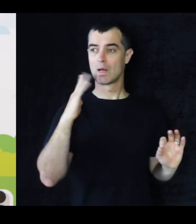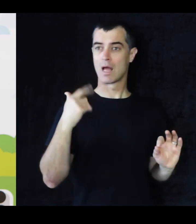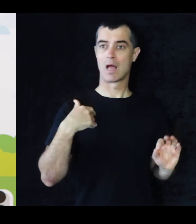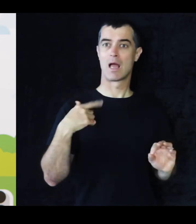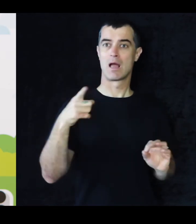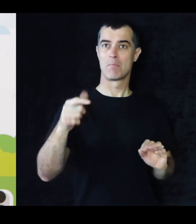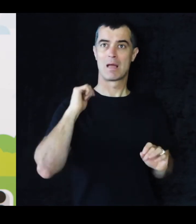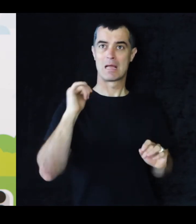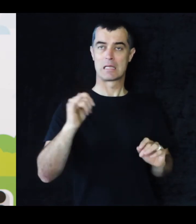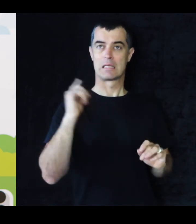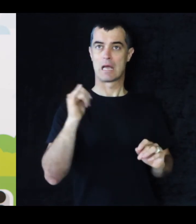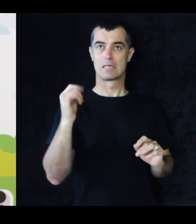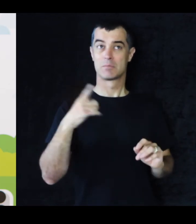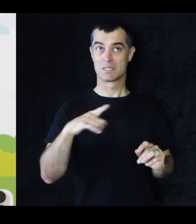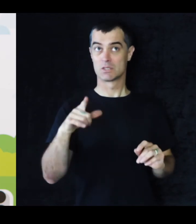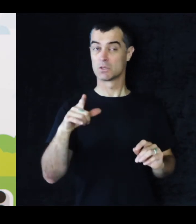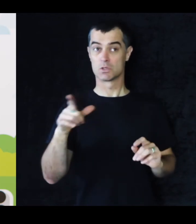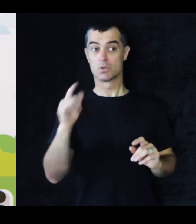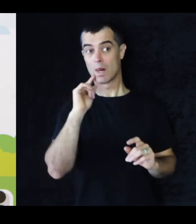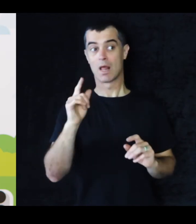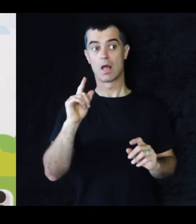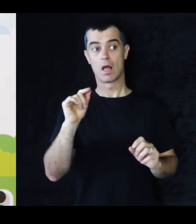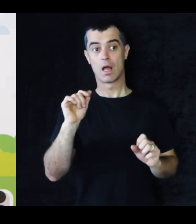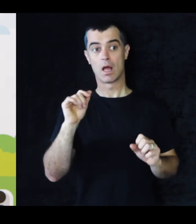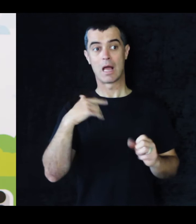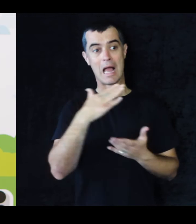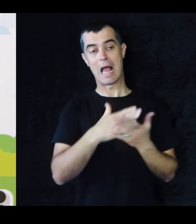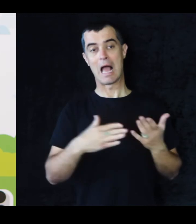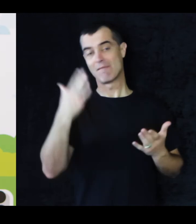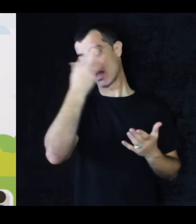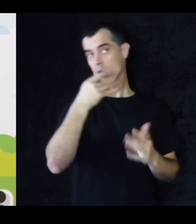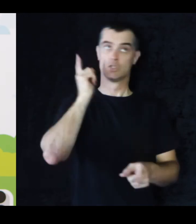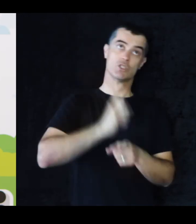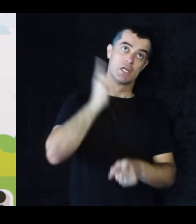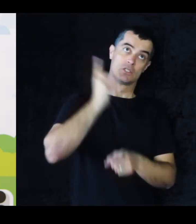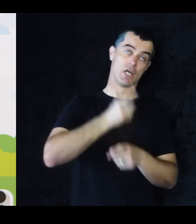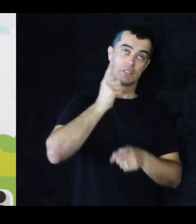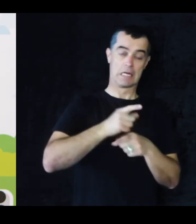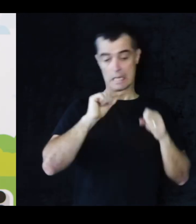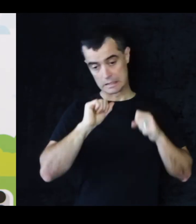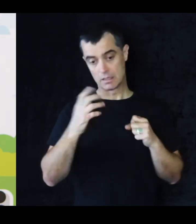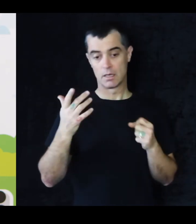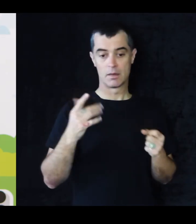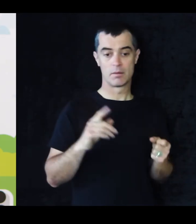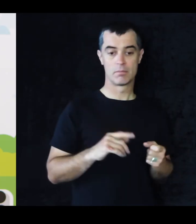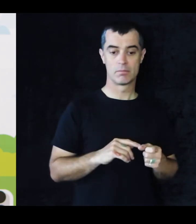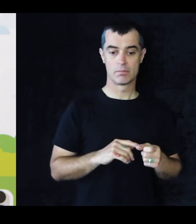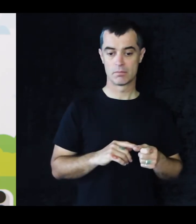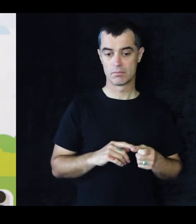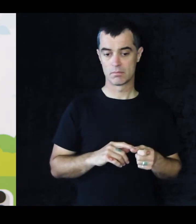super quiet when I was out in my backyard, or else she'd want to have a half-hour chat across the